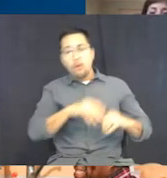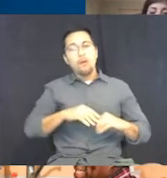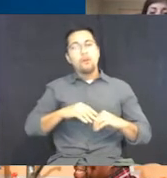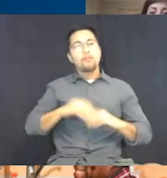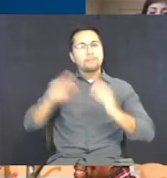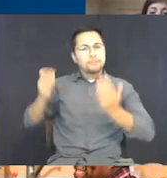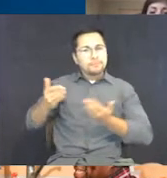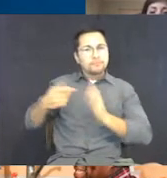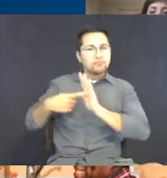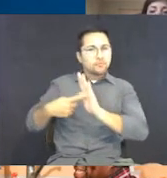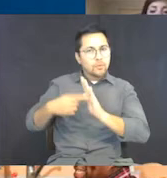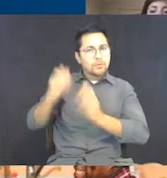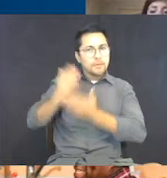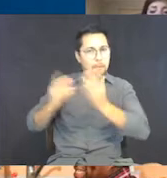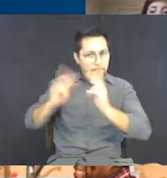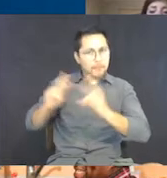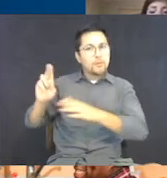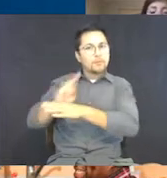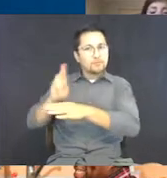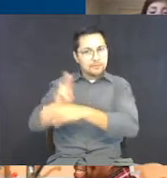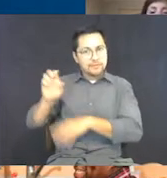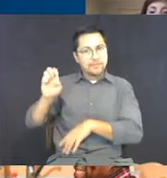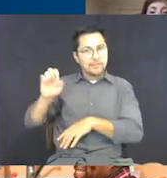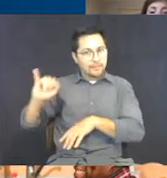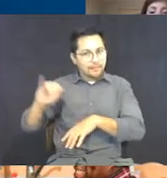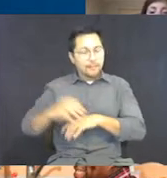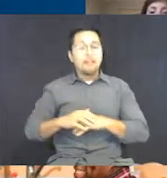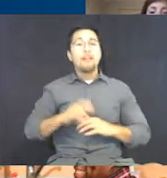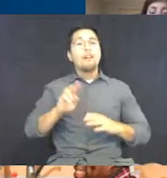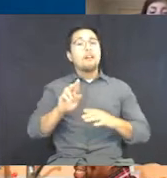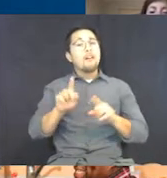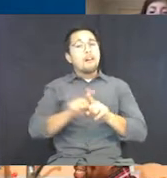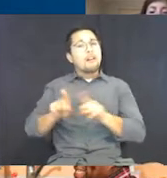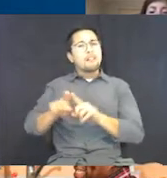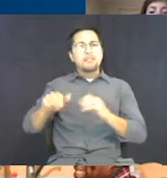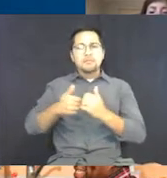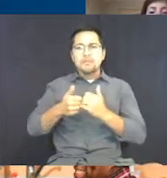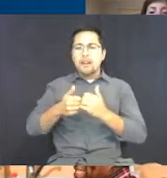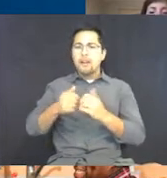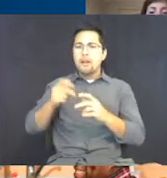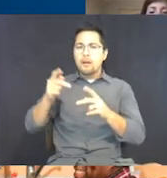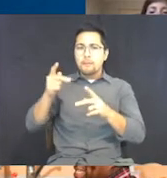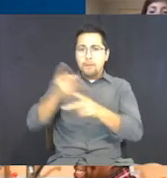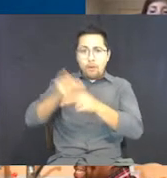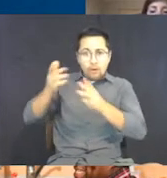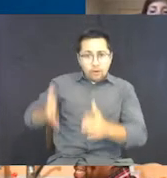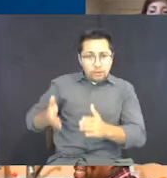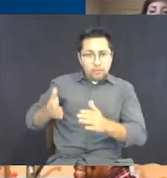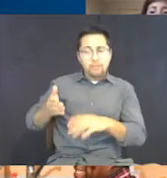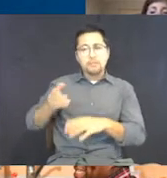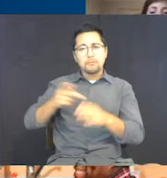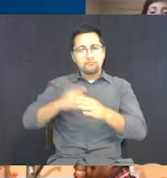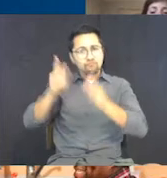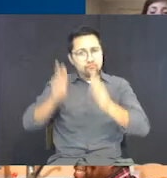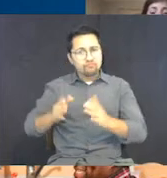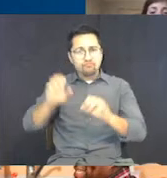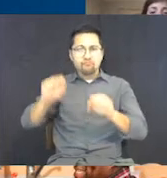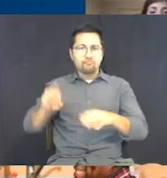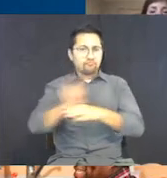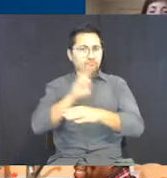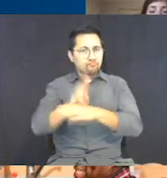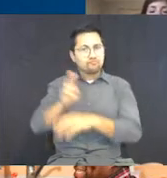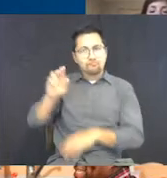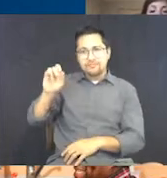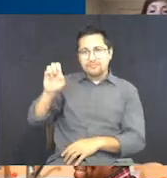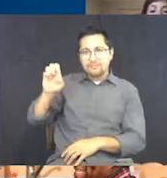enabling technology, and end with some examples of how a caregiver or support professional can use enabling